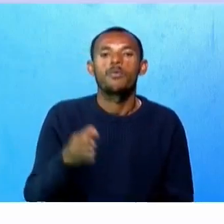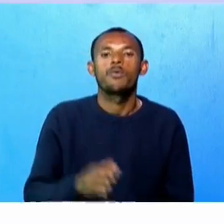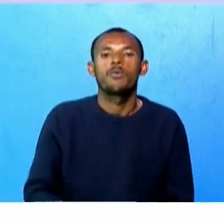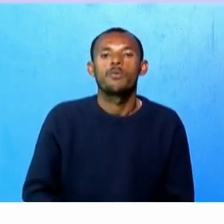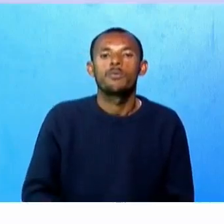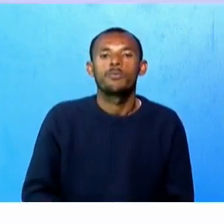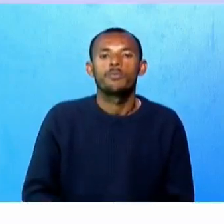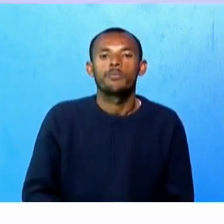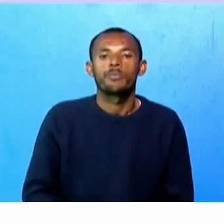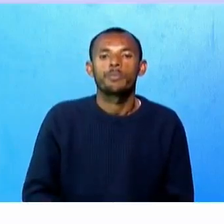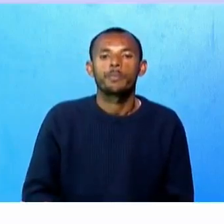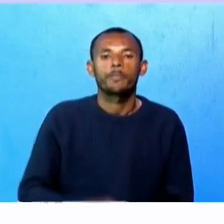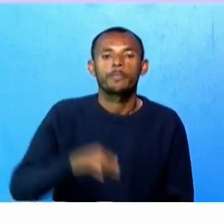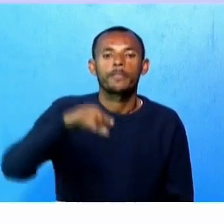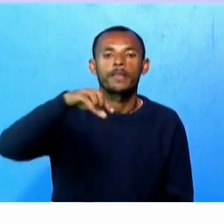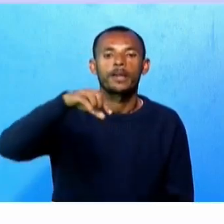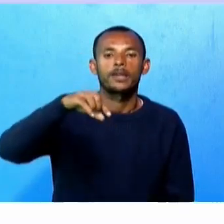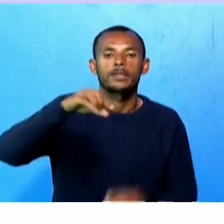applications of